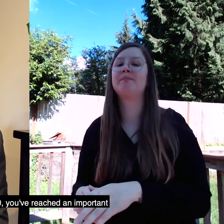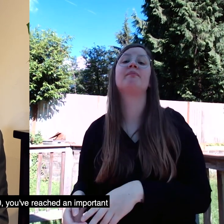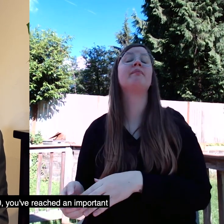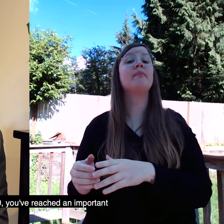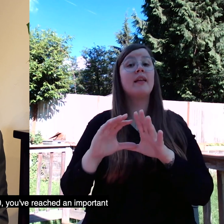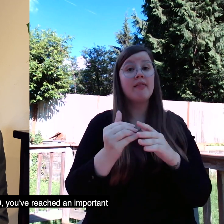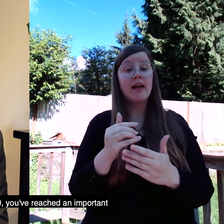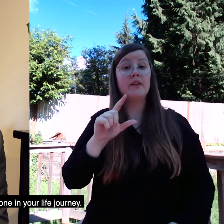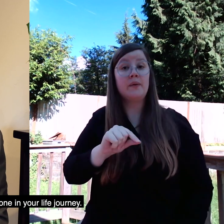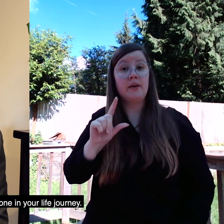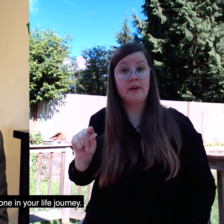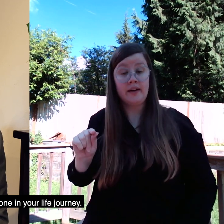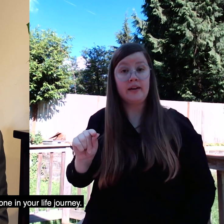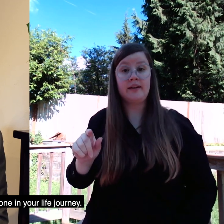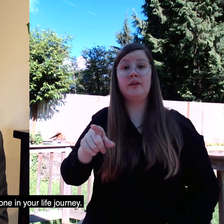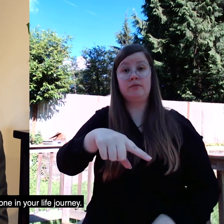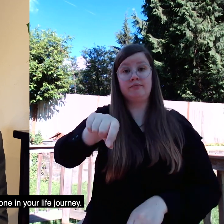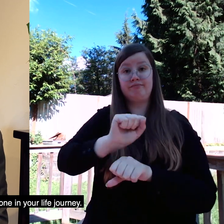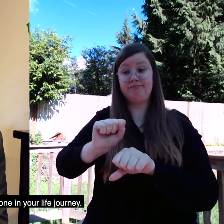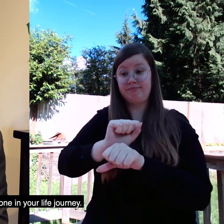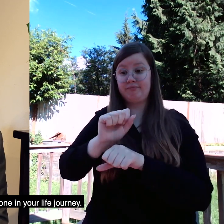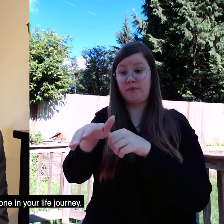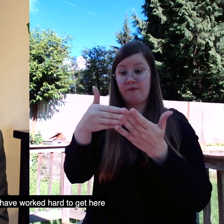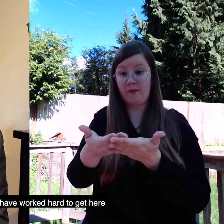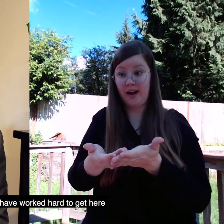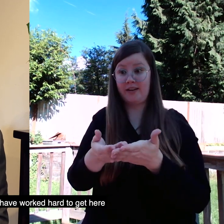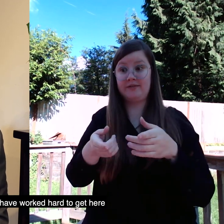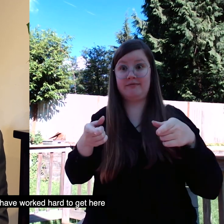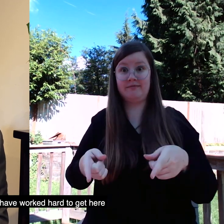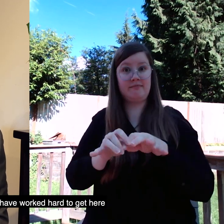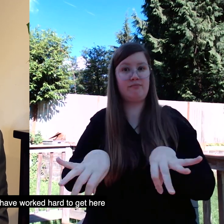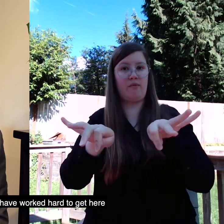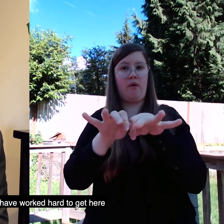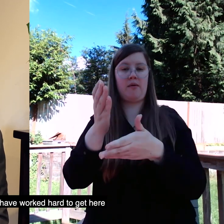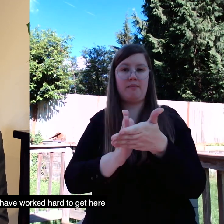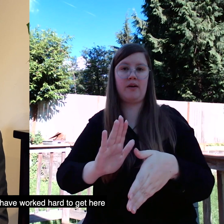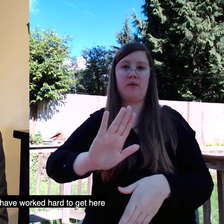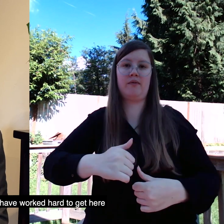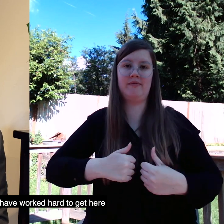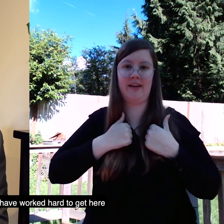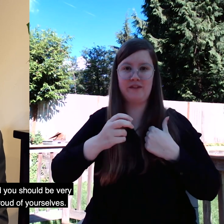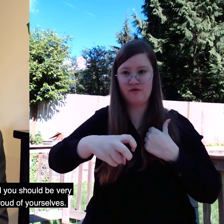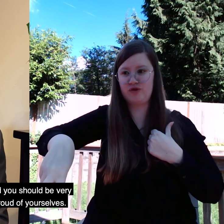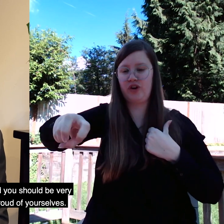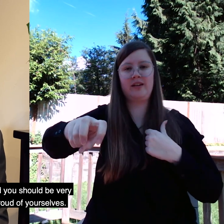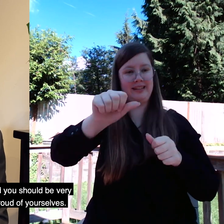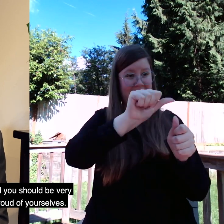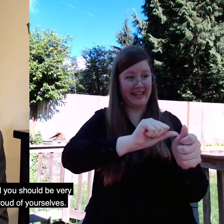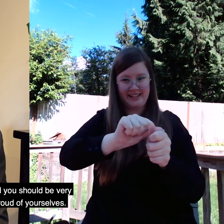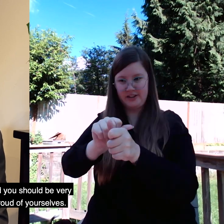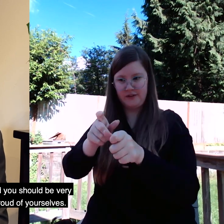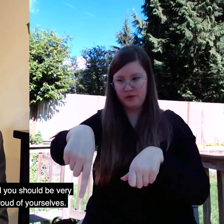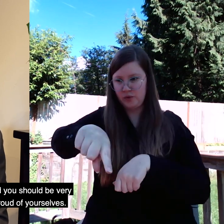2020, you've reached an important milestone in your life journey. Each of you have worked hard to get here, and you